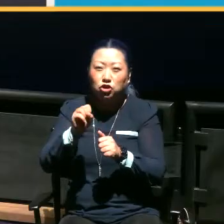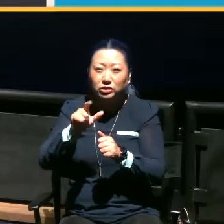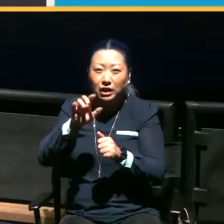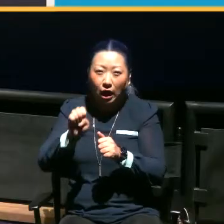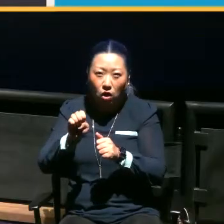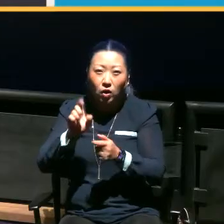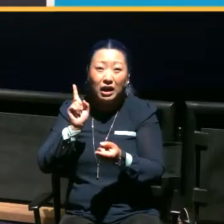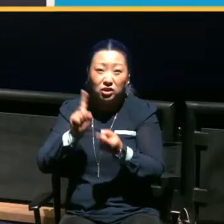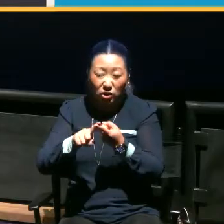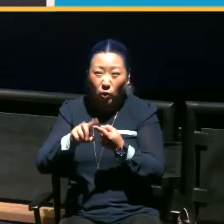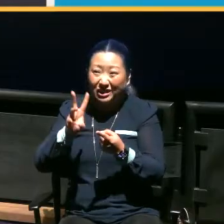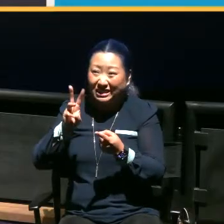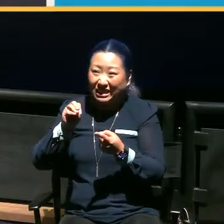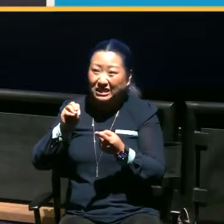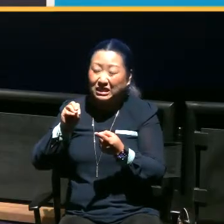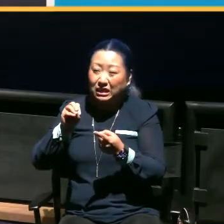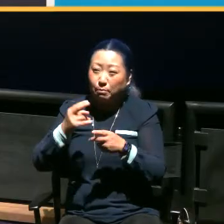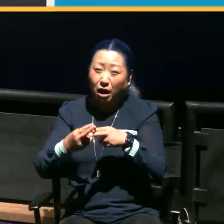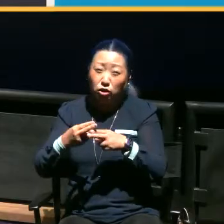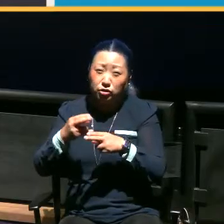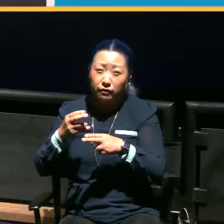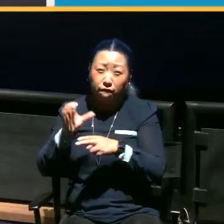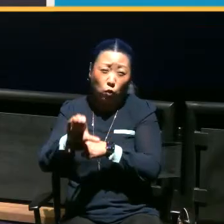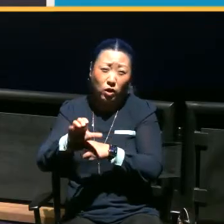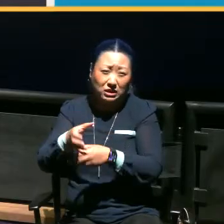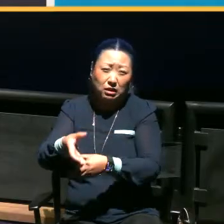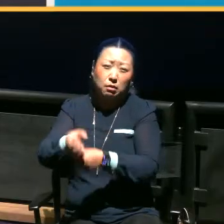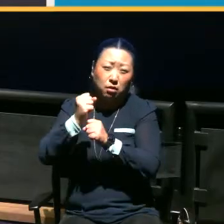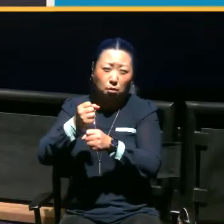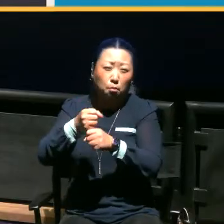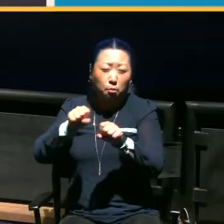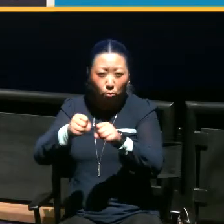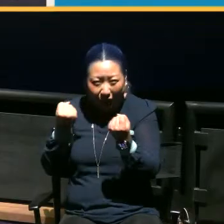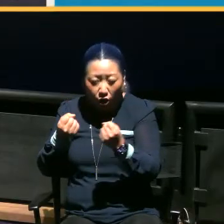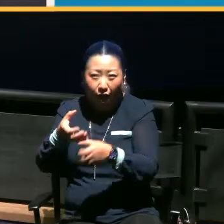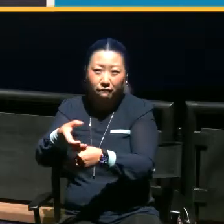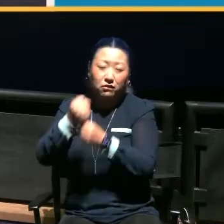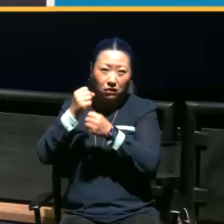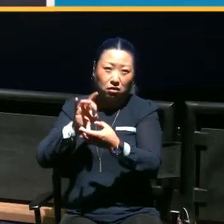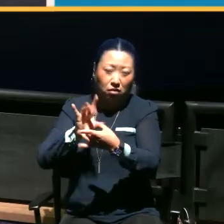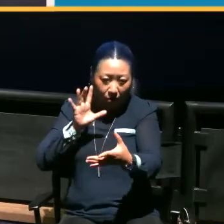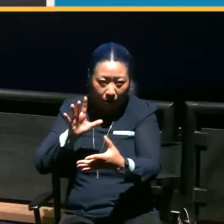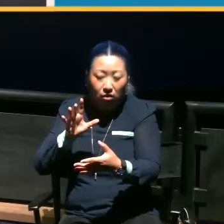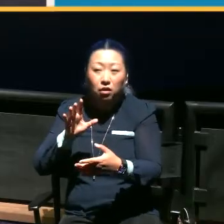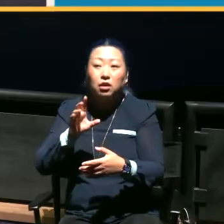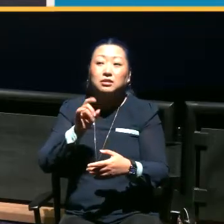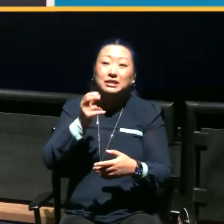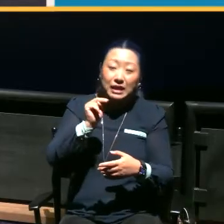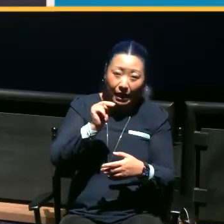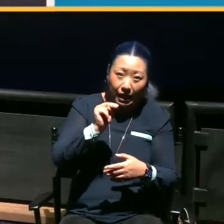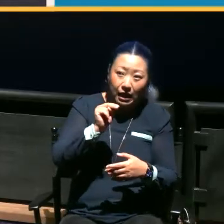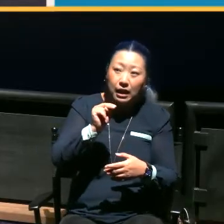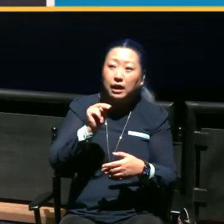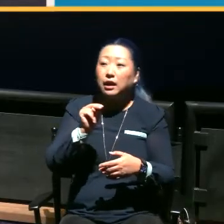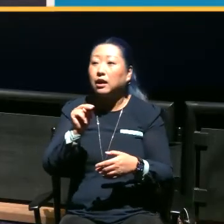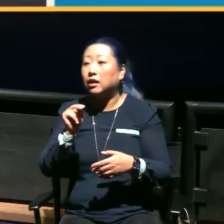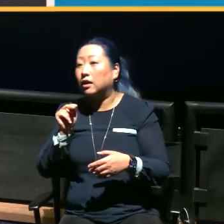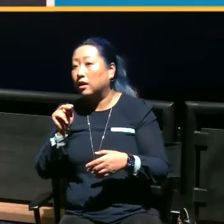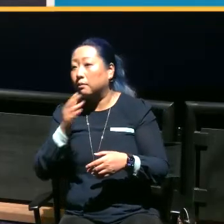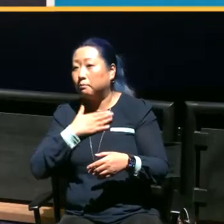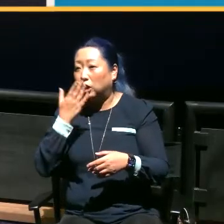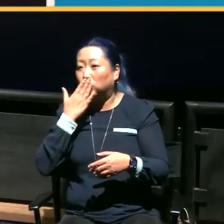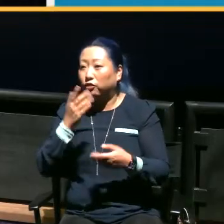at 60 pounds of force. And then they radioed it in to Tony Sacacci, our flight director, and Dan Burbank, the guy on the left there, my